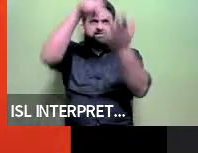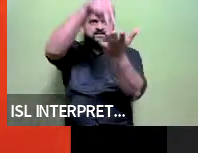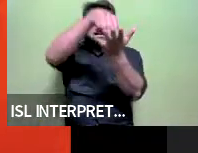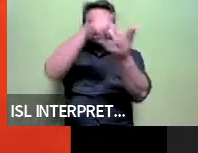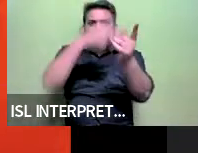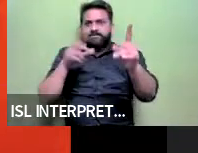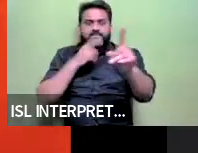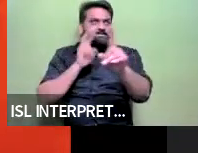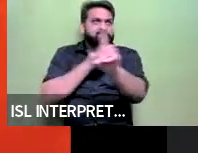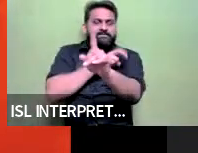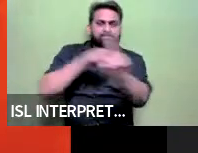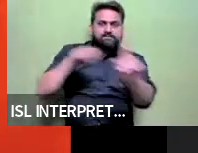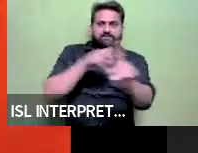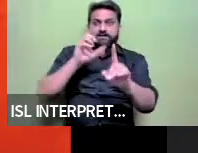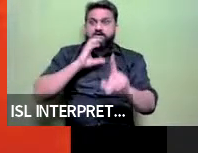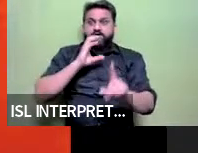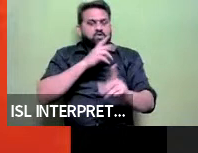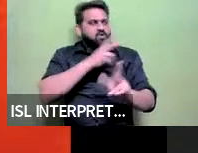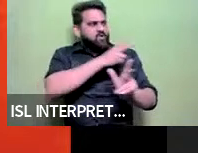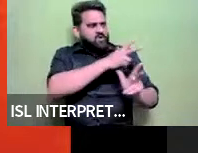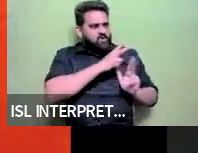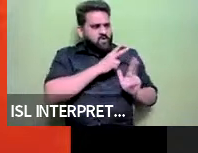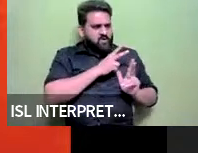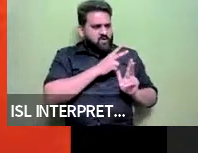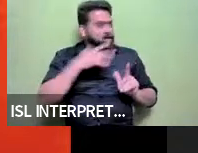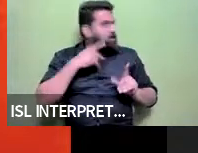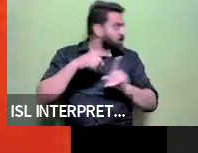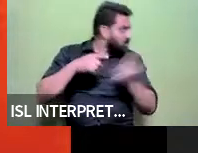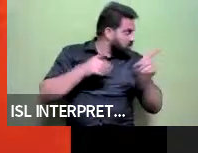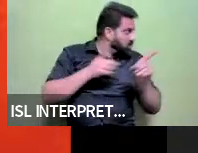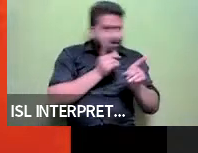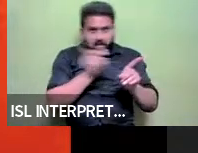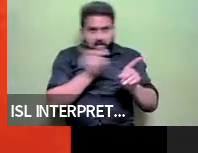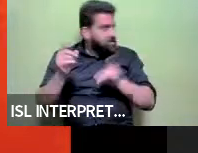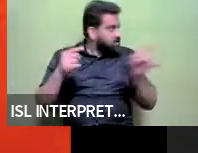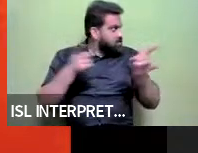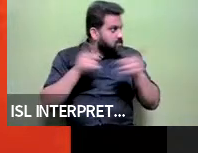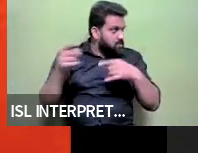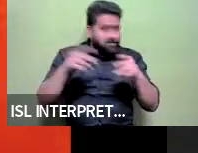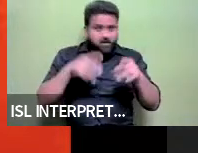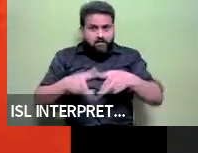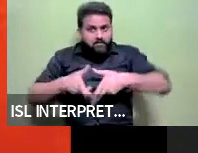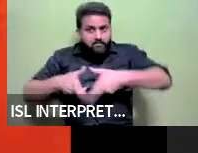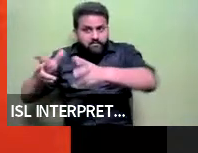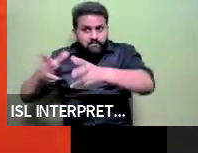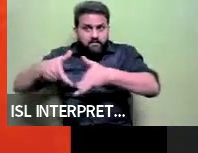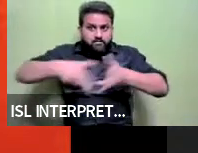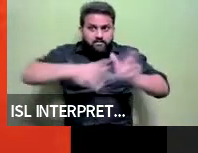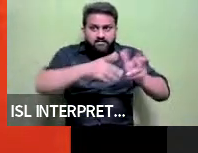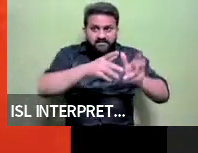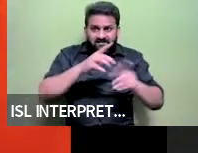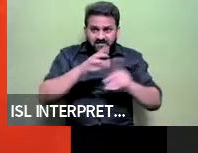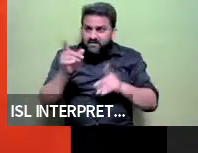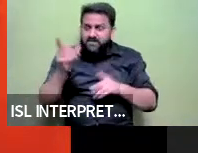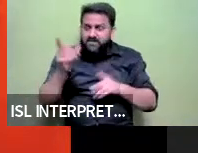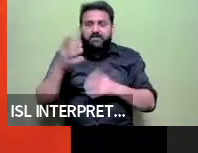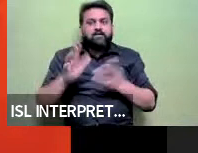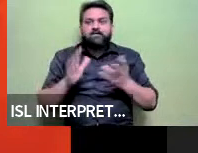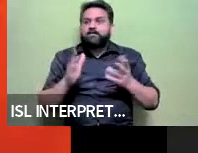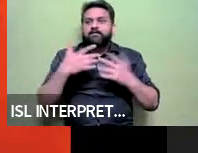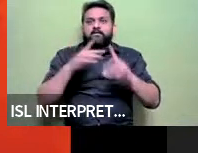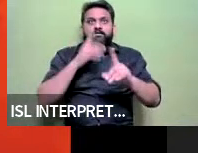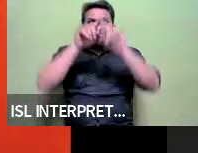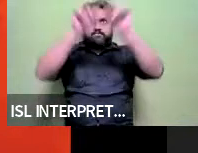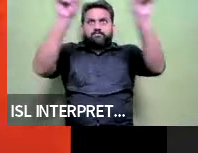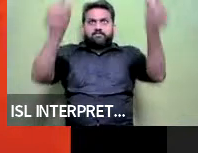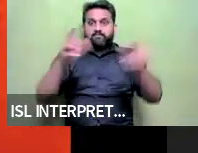they wait for the coach's instruction? Do they wait for the left flank, right flank to come and the pass and then do it? No. Full goal is the